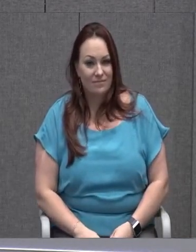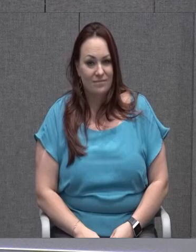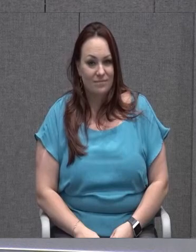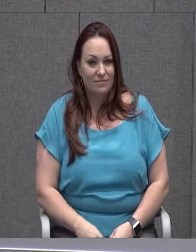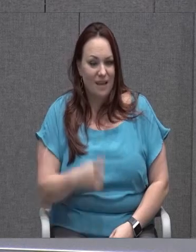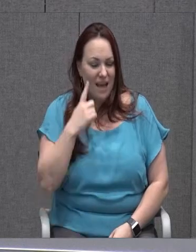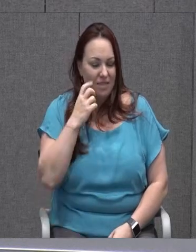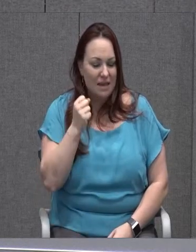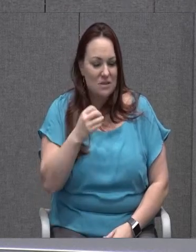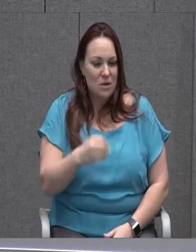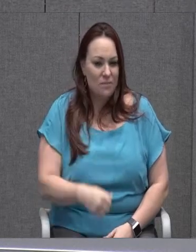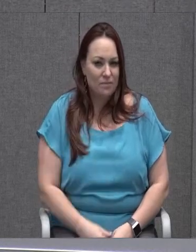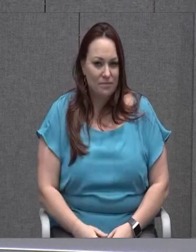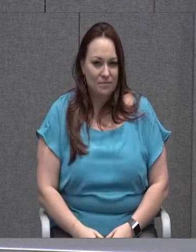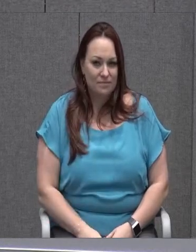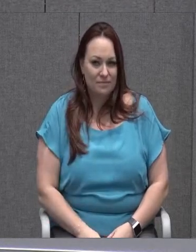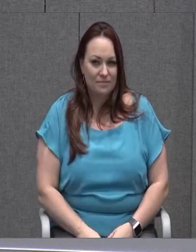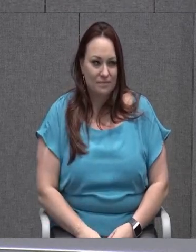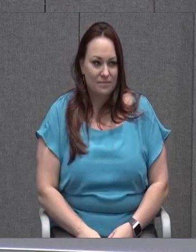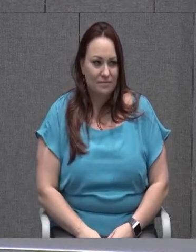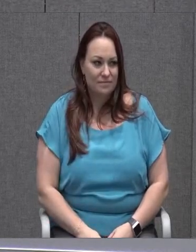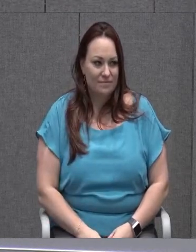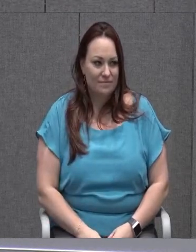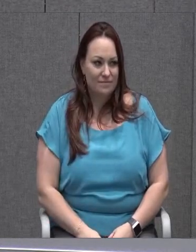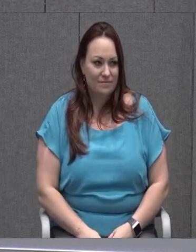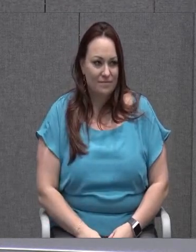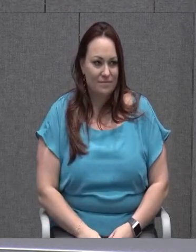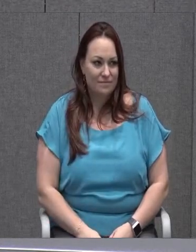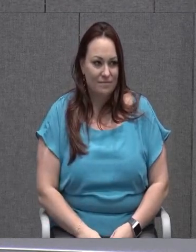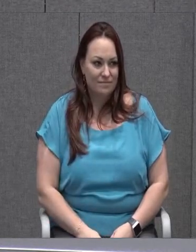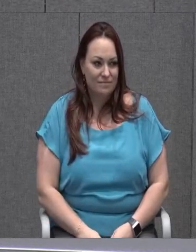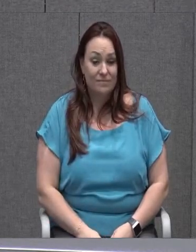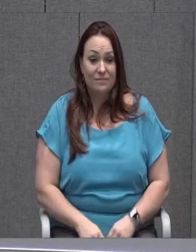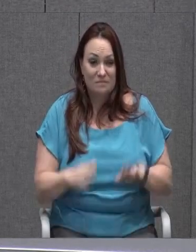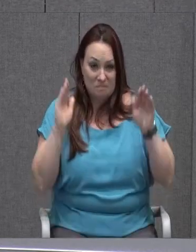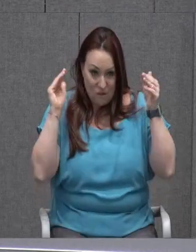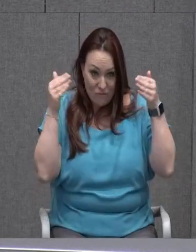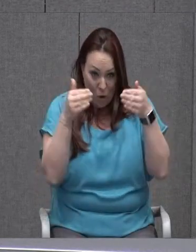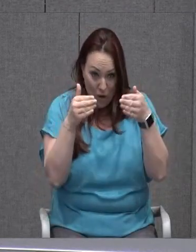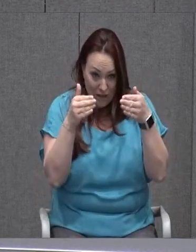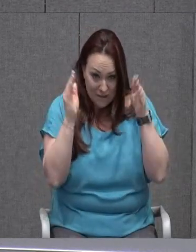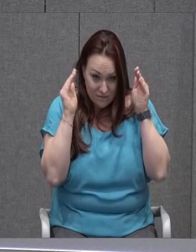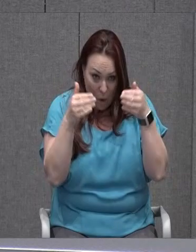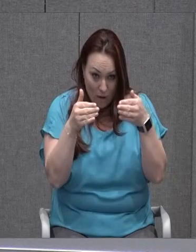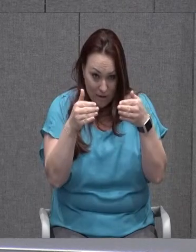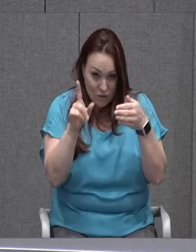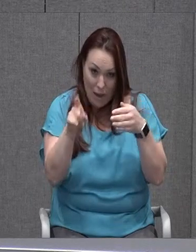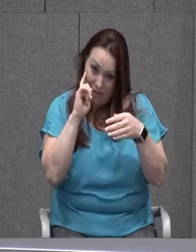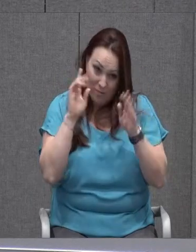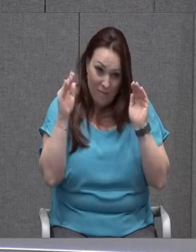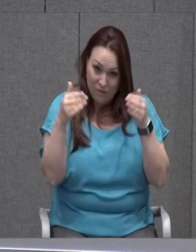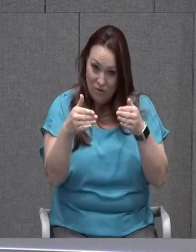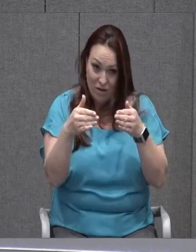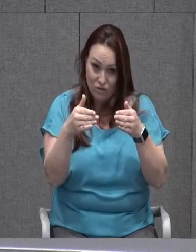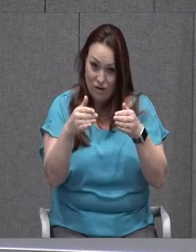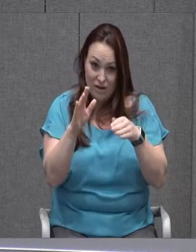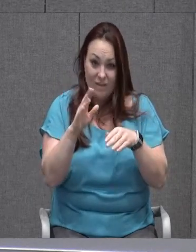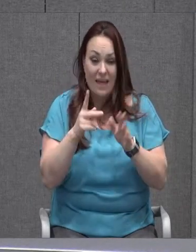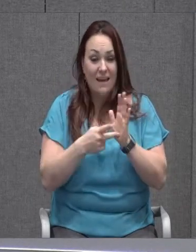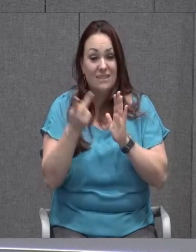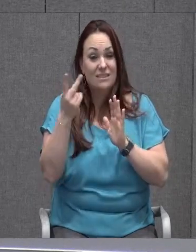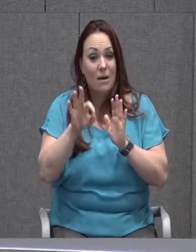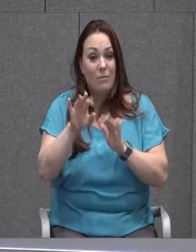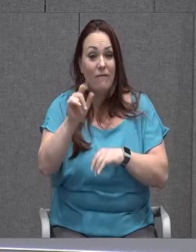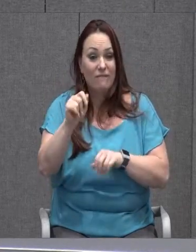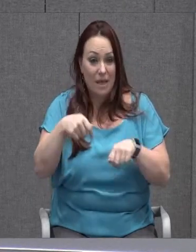Oh, esto sí se puede. All right. Concentrados, concentrados. You got to concentrate on this. Do that double flip challenge.